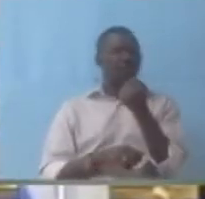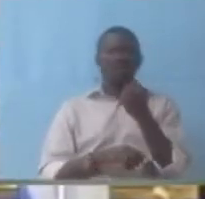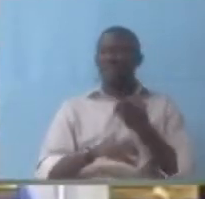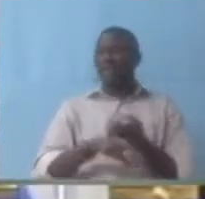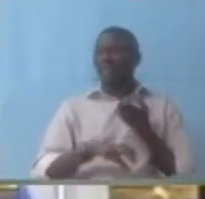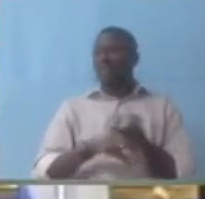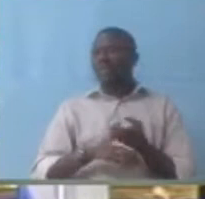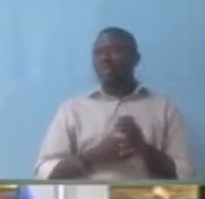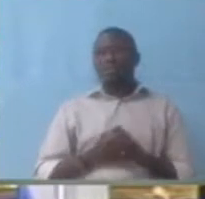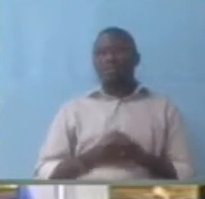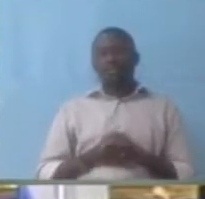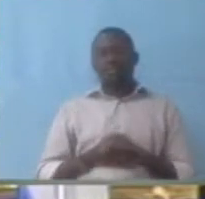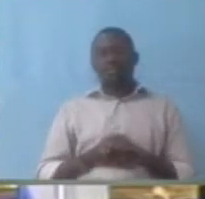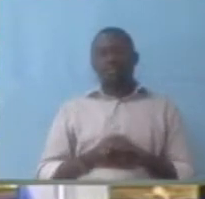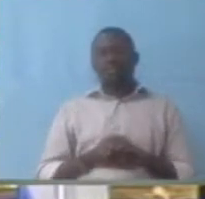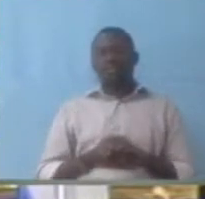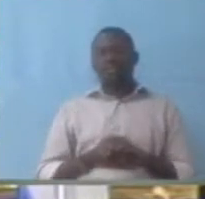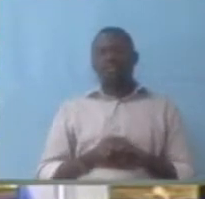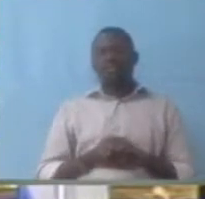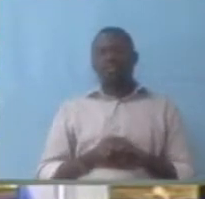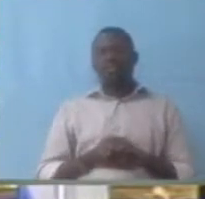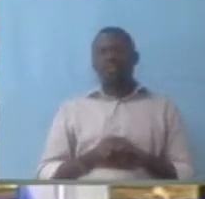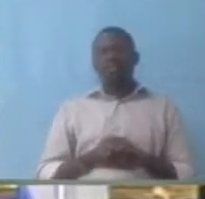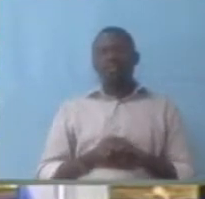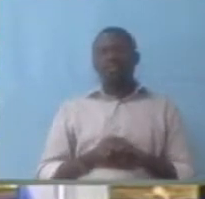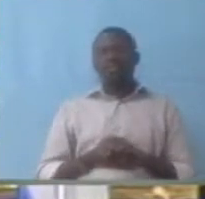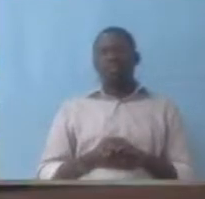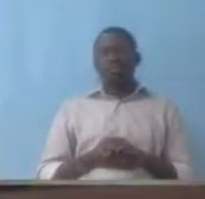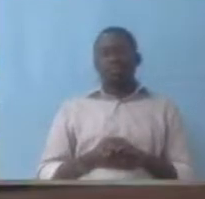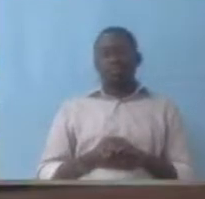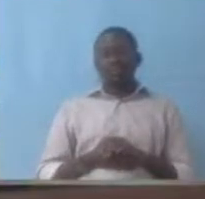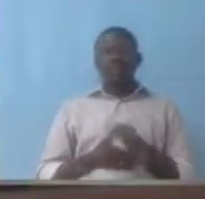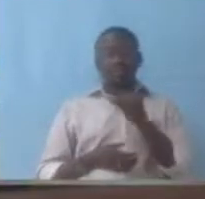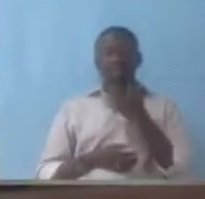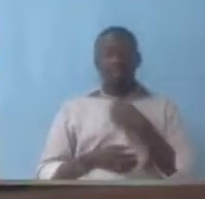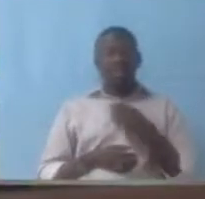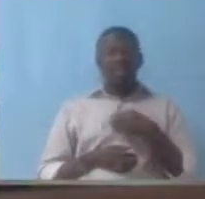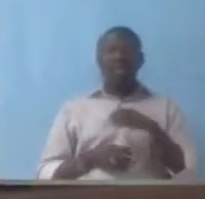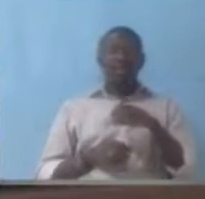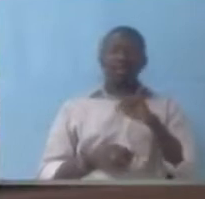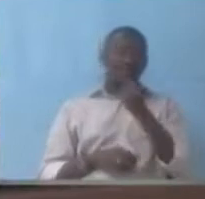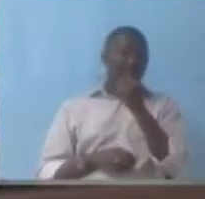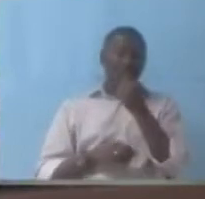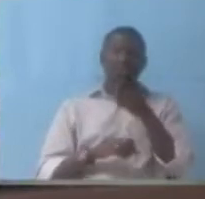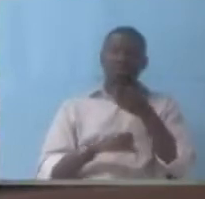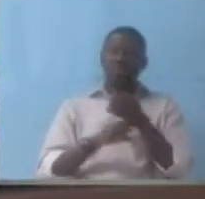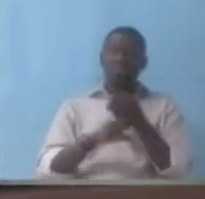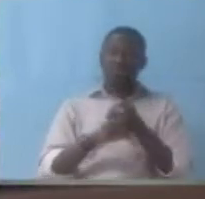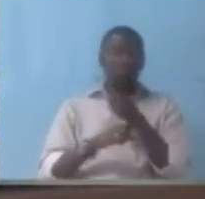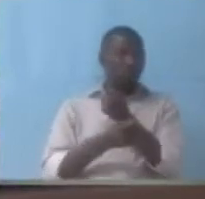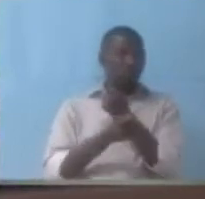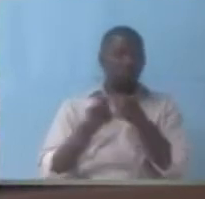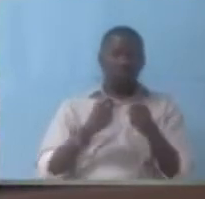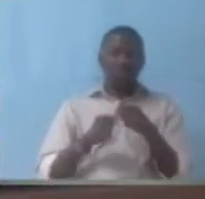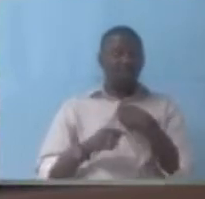many along, I pull Utam and the Hanukutam Beringulu. It had retroactive effect. Very well. Hanukutam Beringulu, I